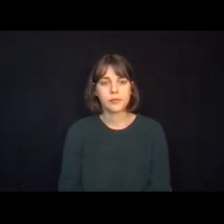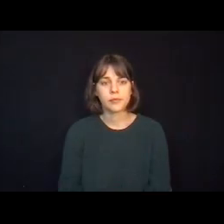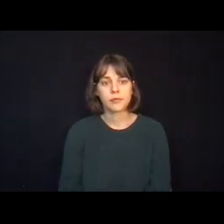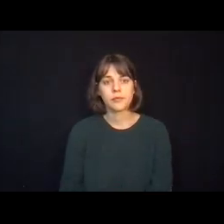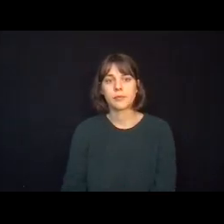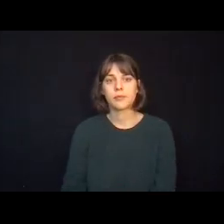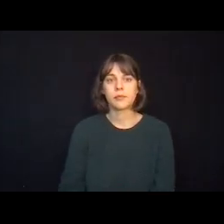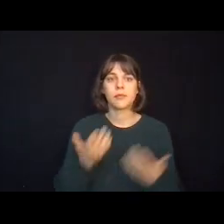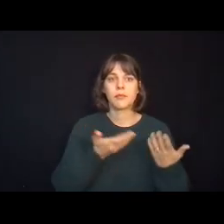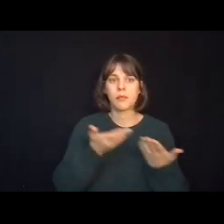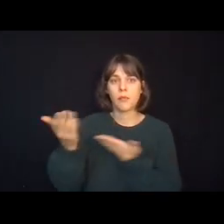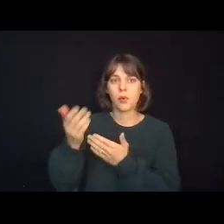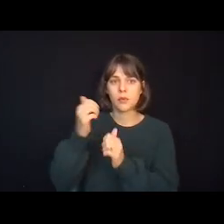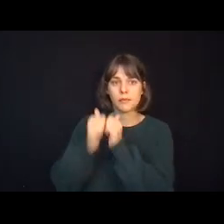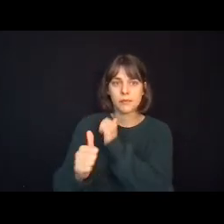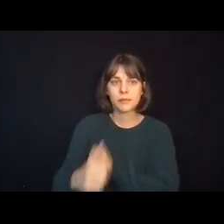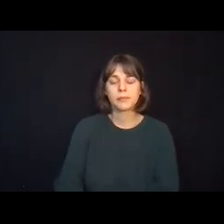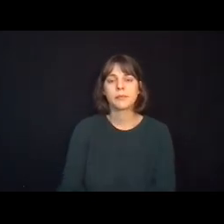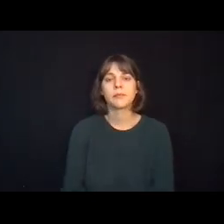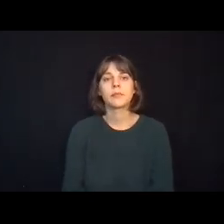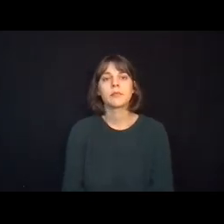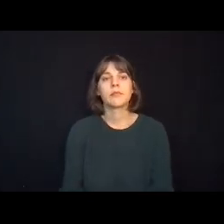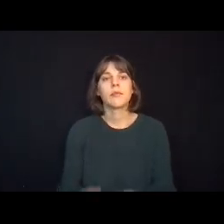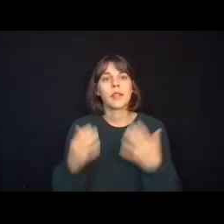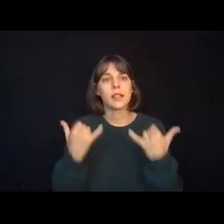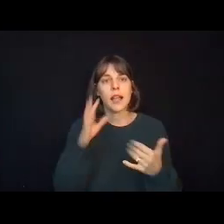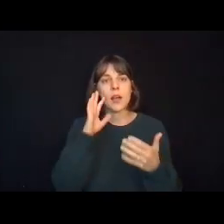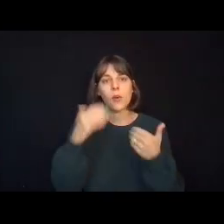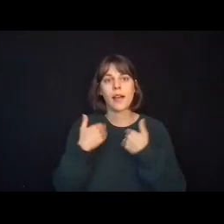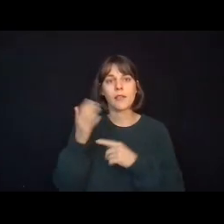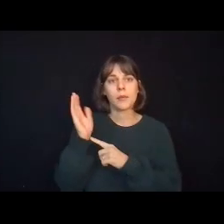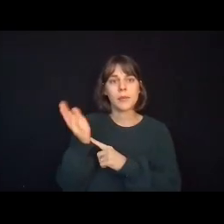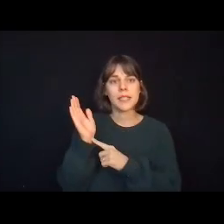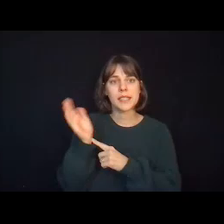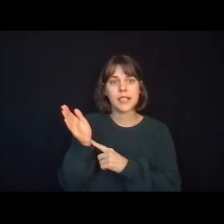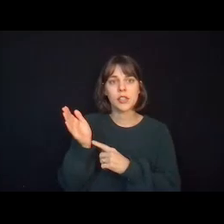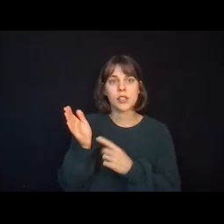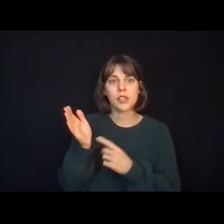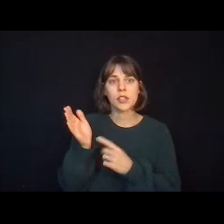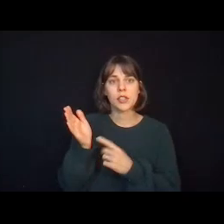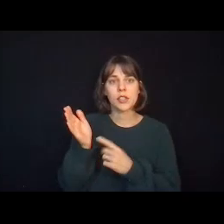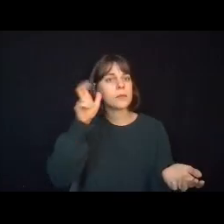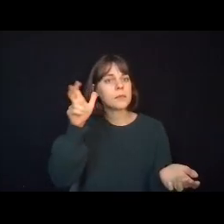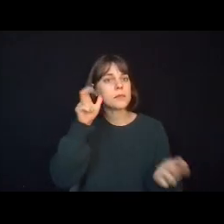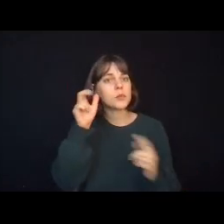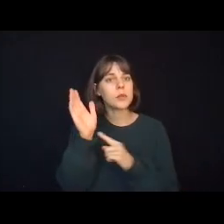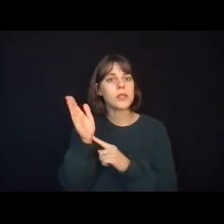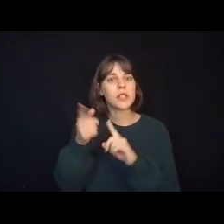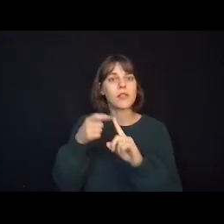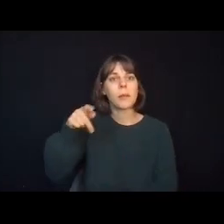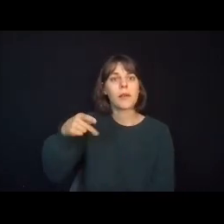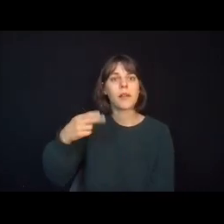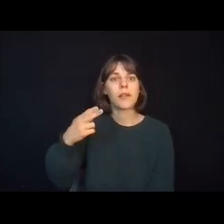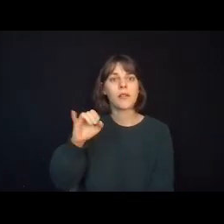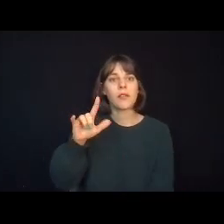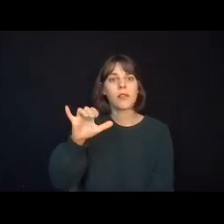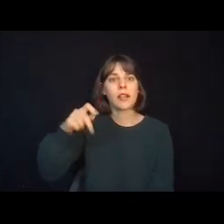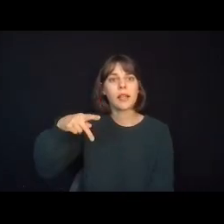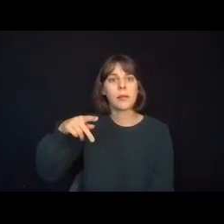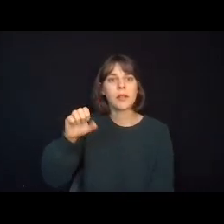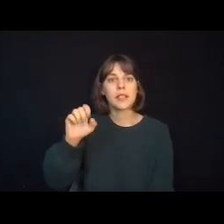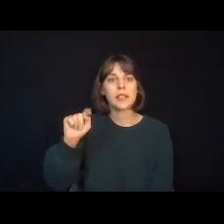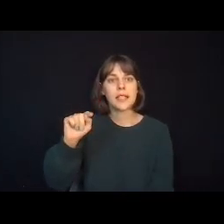Motion is carried. Now we will have a presentation. We'll hear a presentation from Philip St. Pierre, who